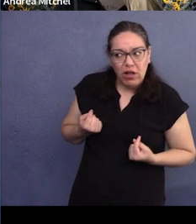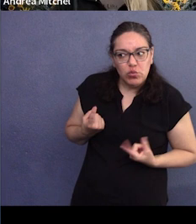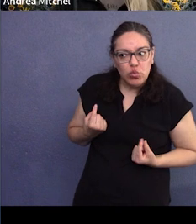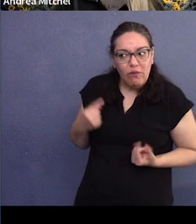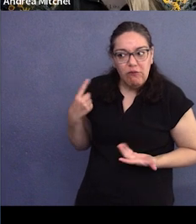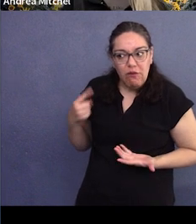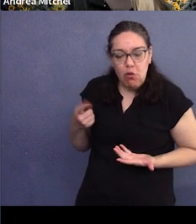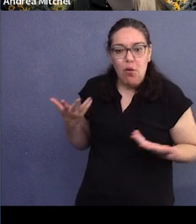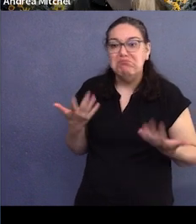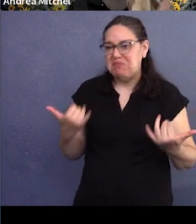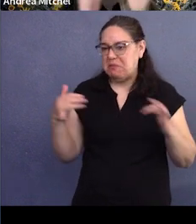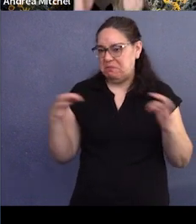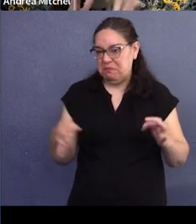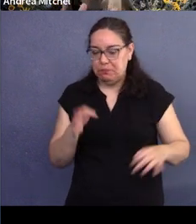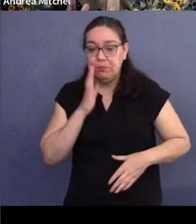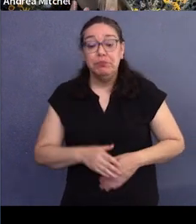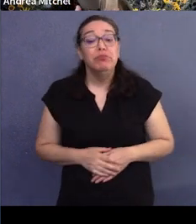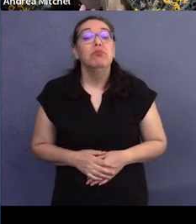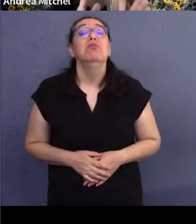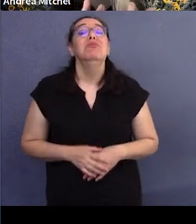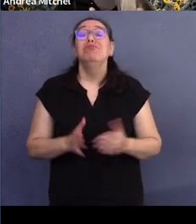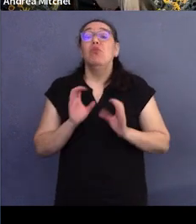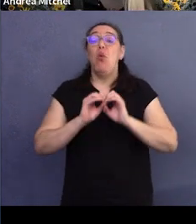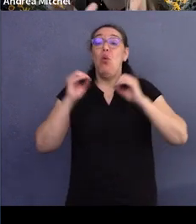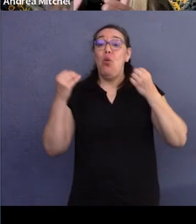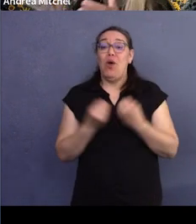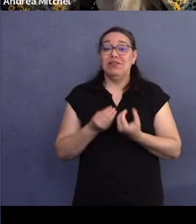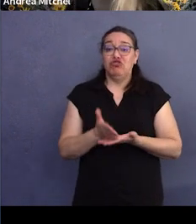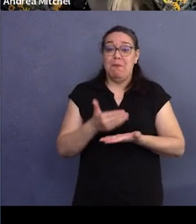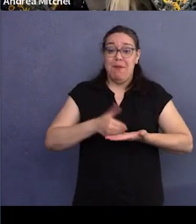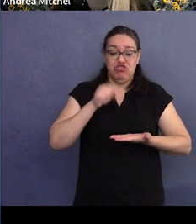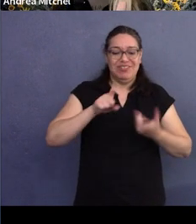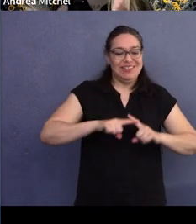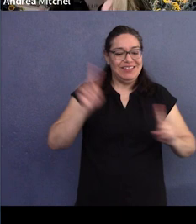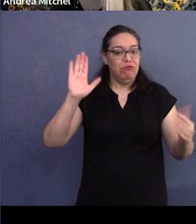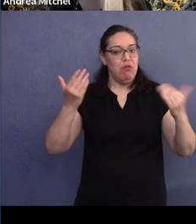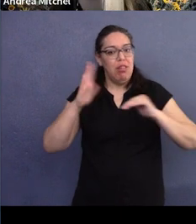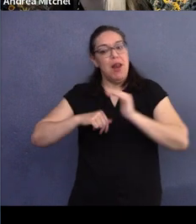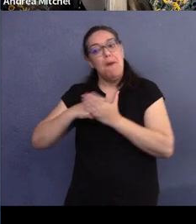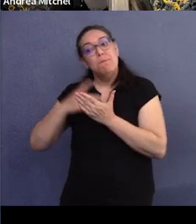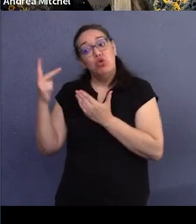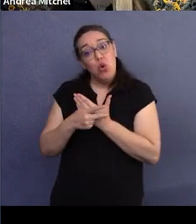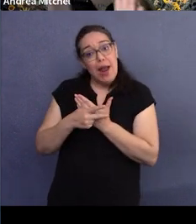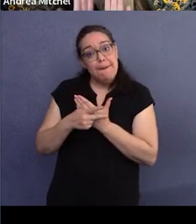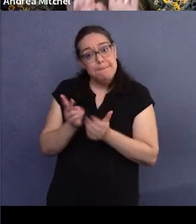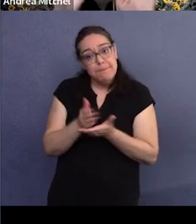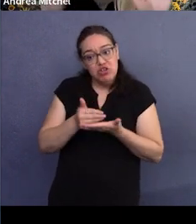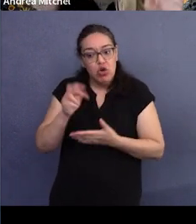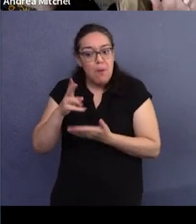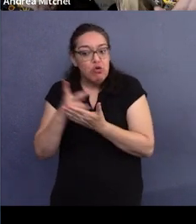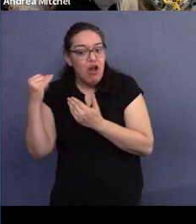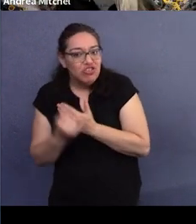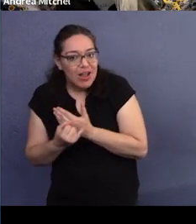does. So an organizational budget is different than a program budget or a project budget because this looks